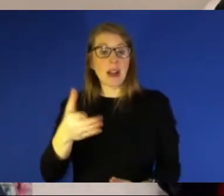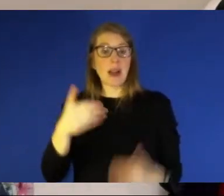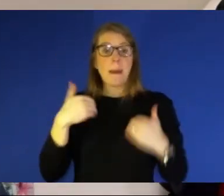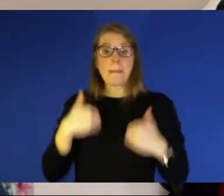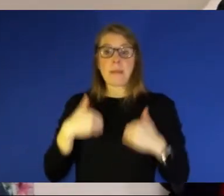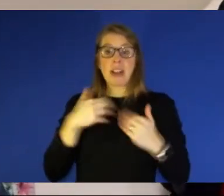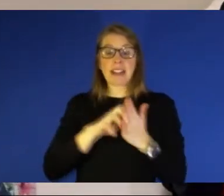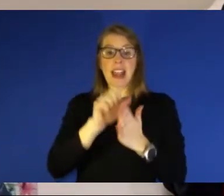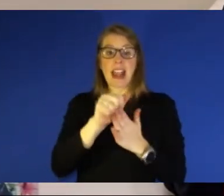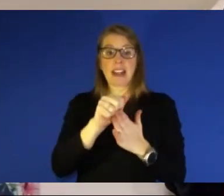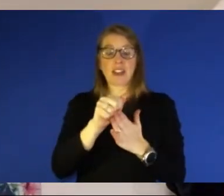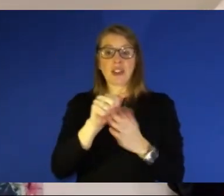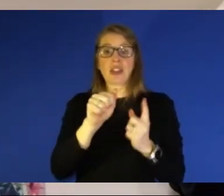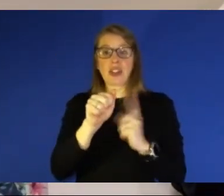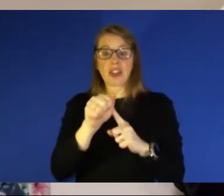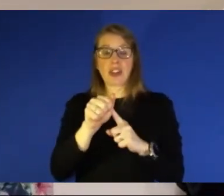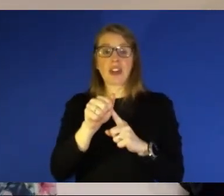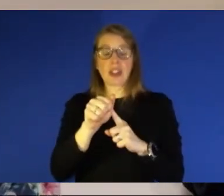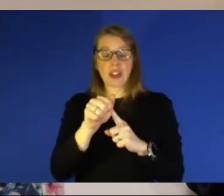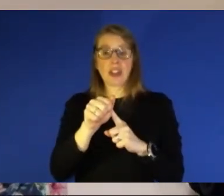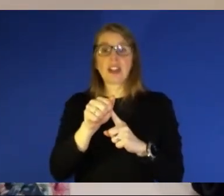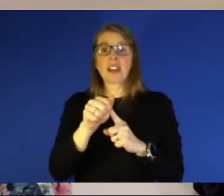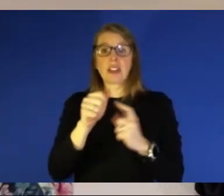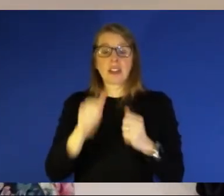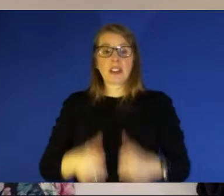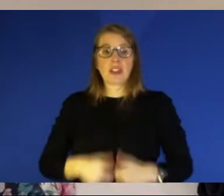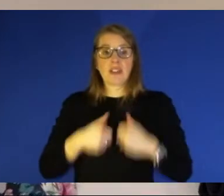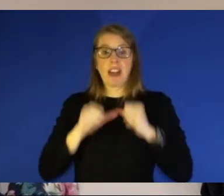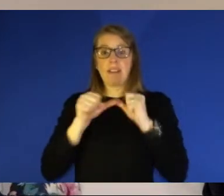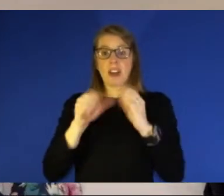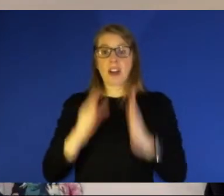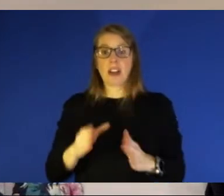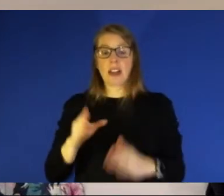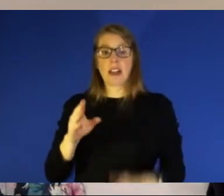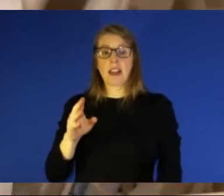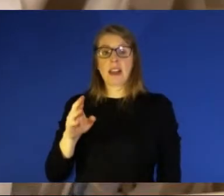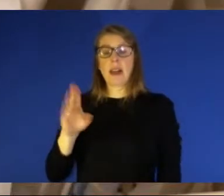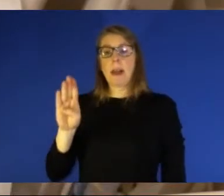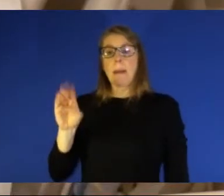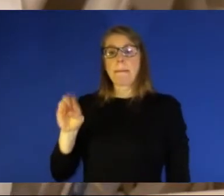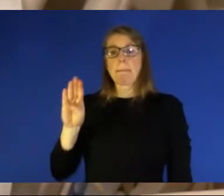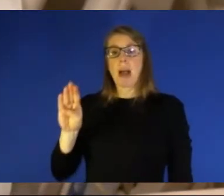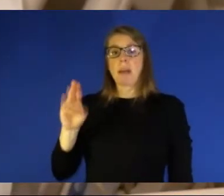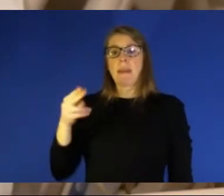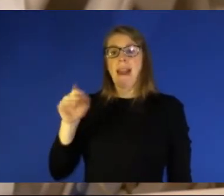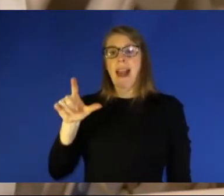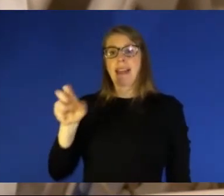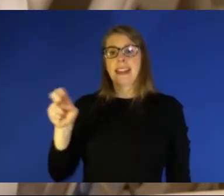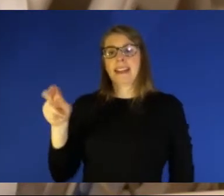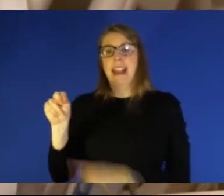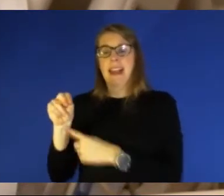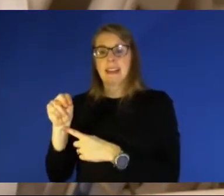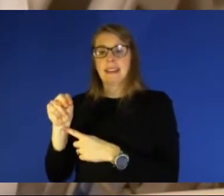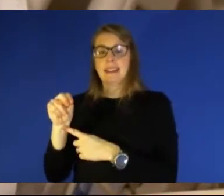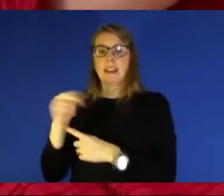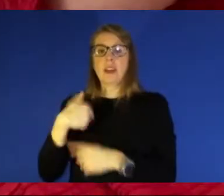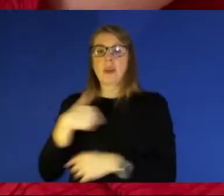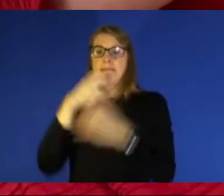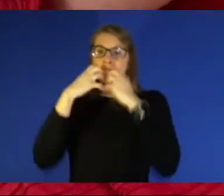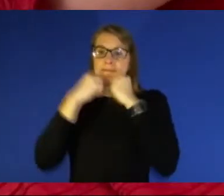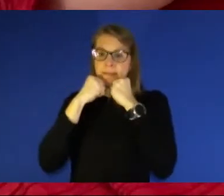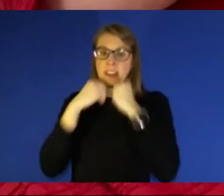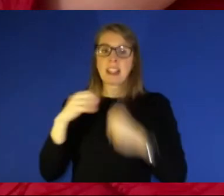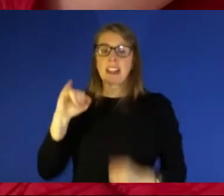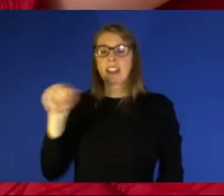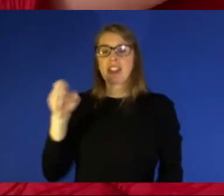happens to be the wife of our beloved teammate and MMU executive producer, Bob Hallinan. We just adore Bob and Jean. Now, this